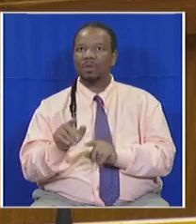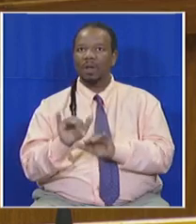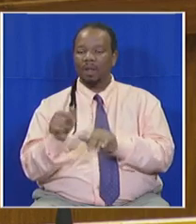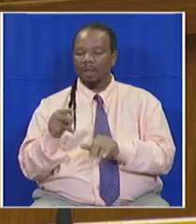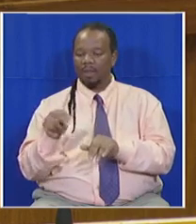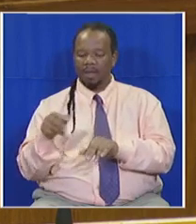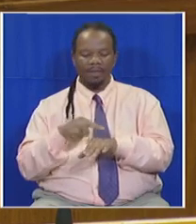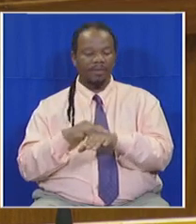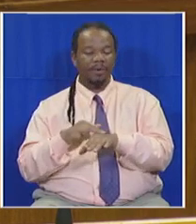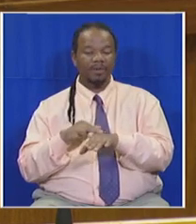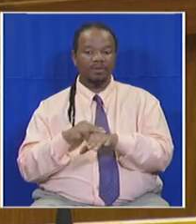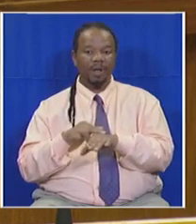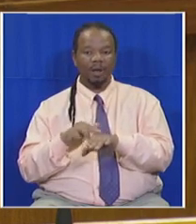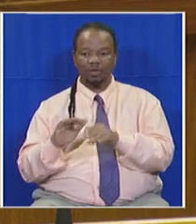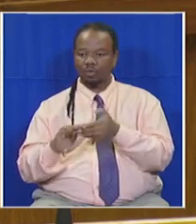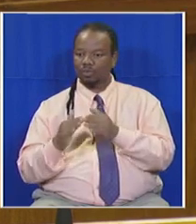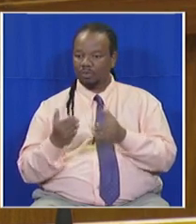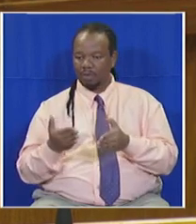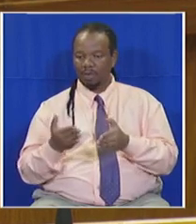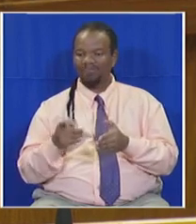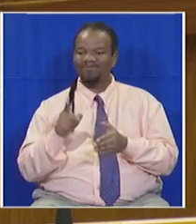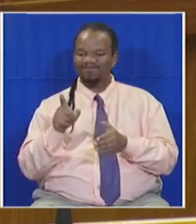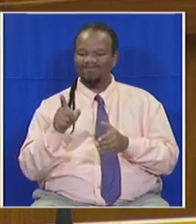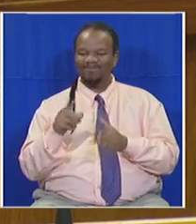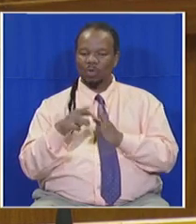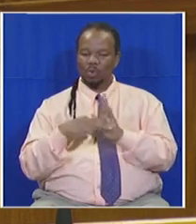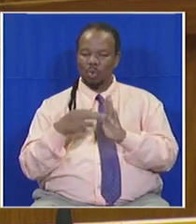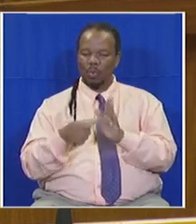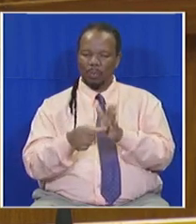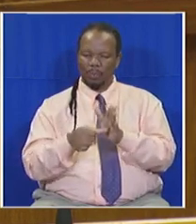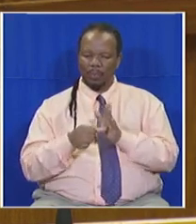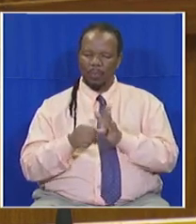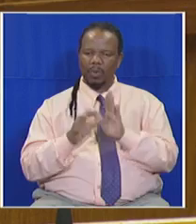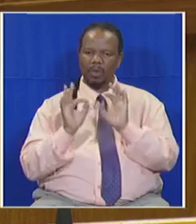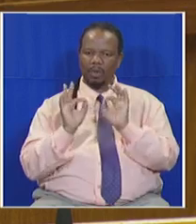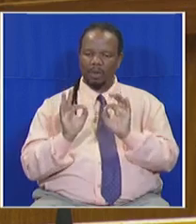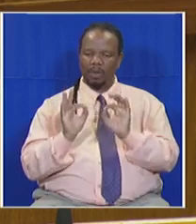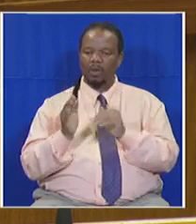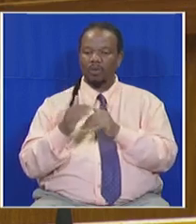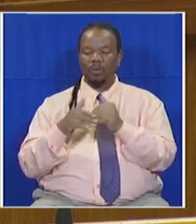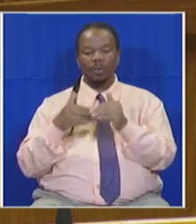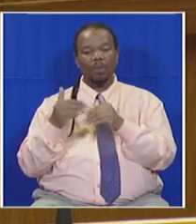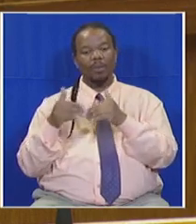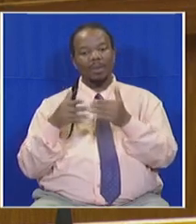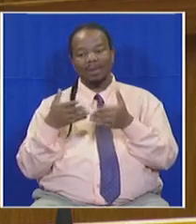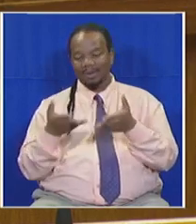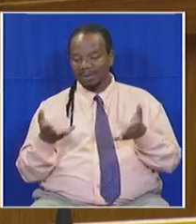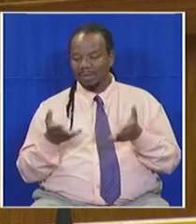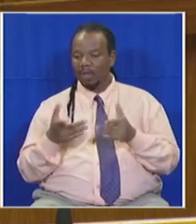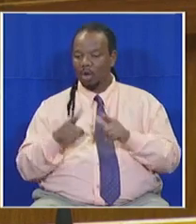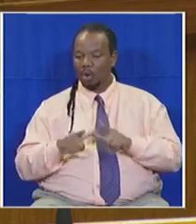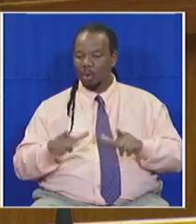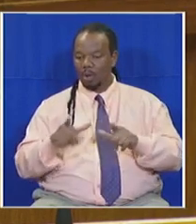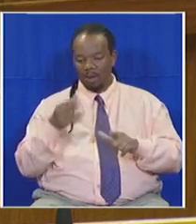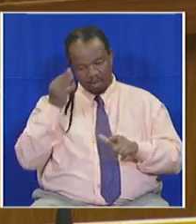in society and should be play a critical role in building the local government and the environment.